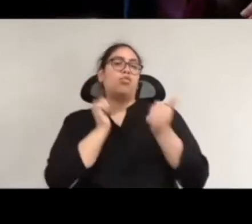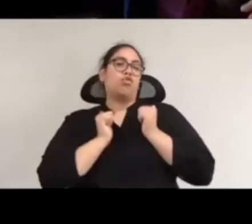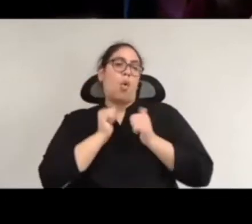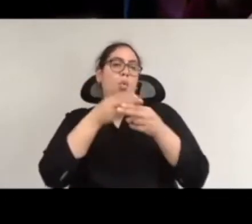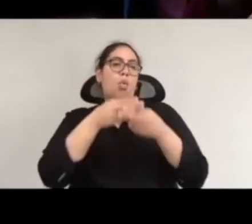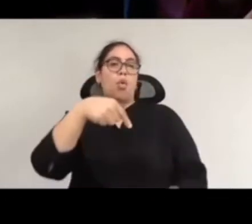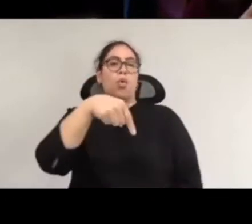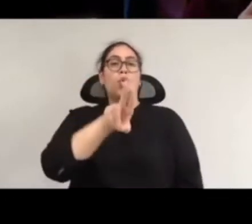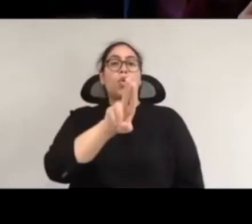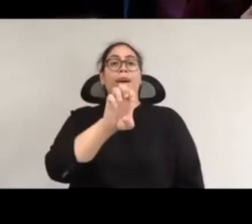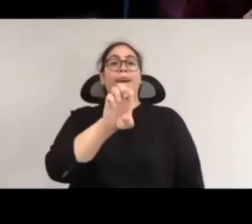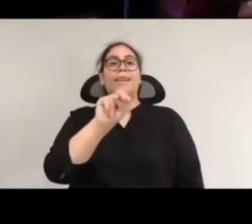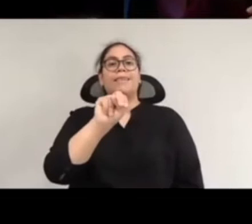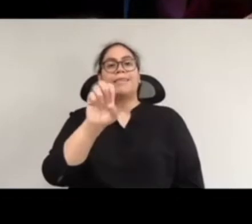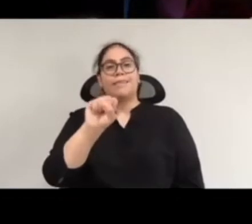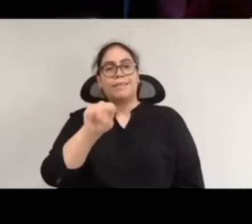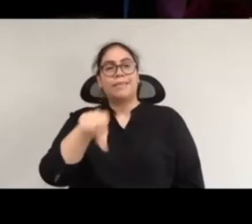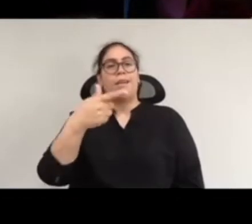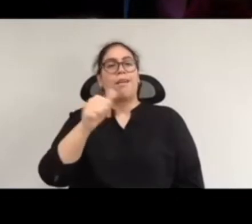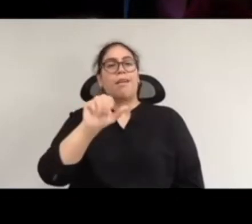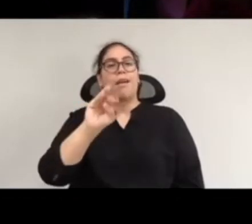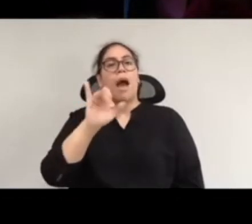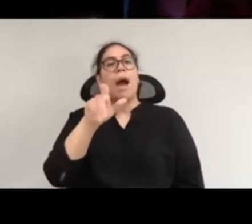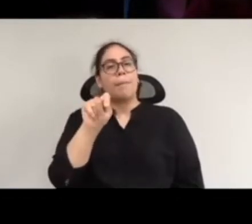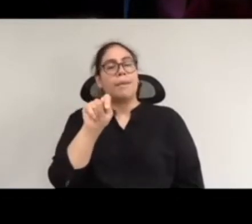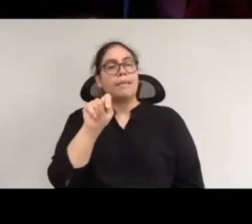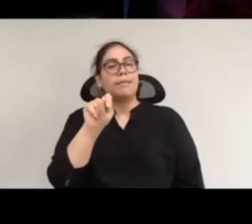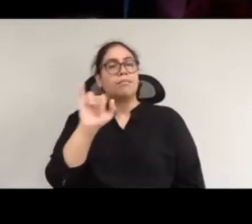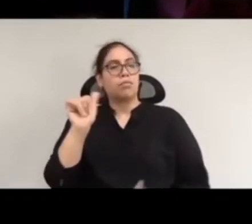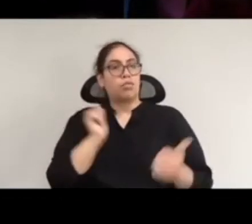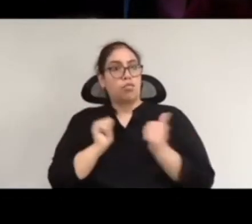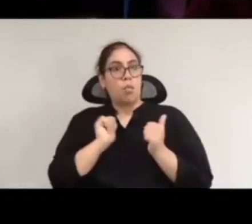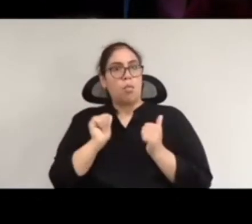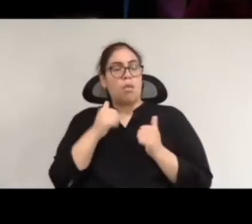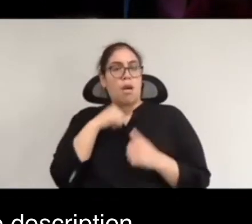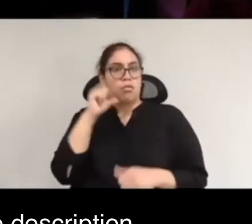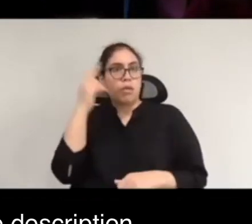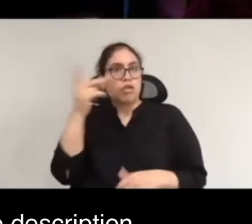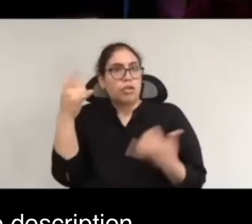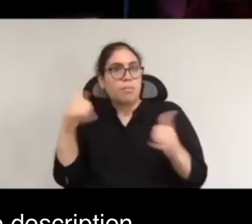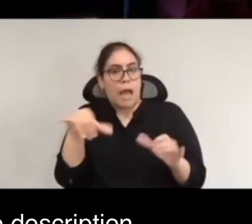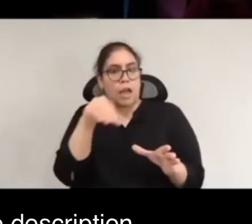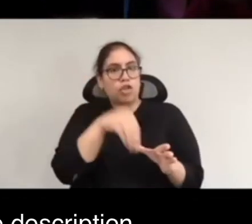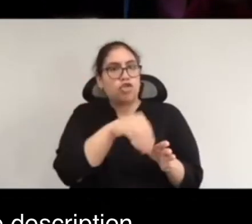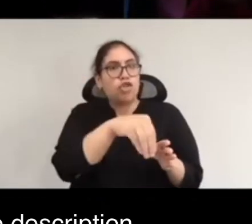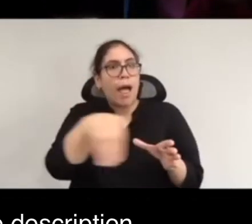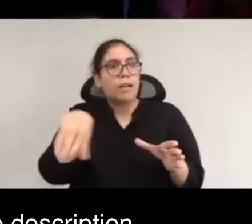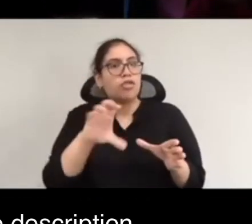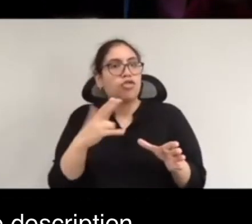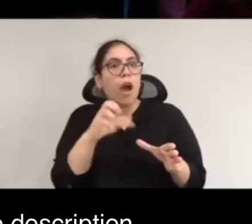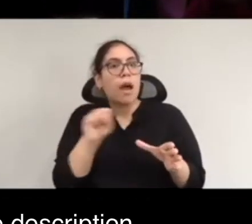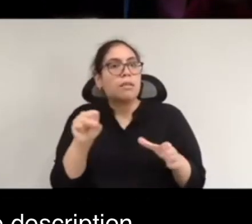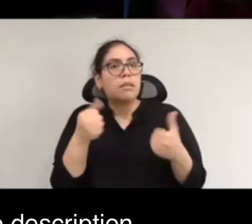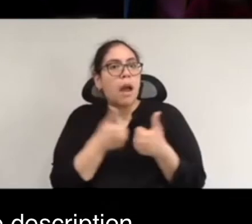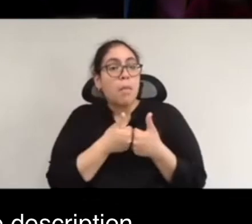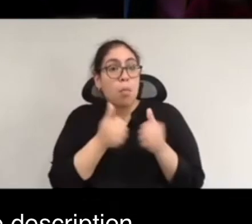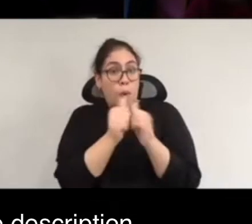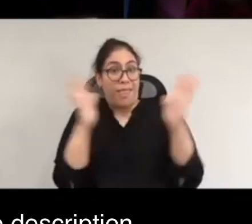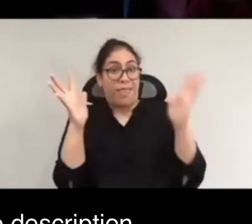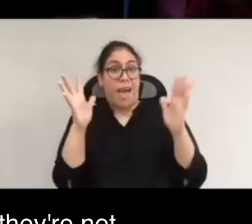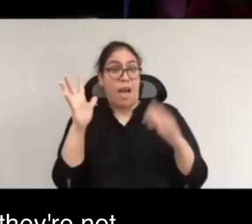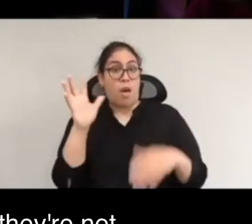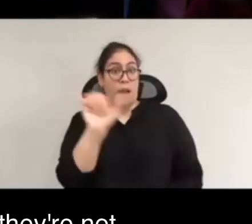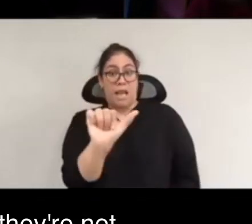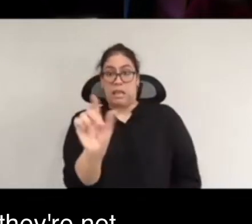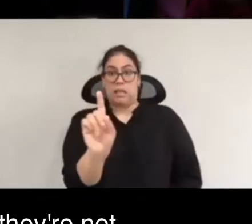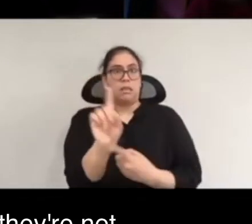and when she's playing chess, I didn't even realize I was watching it with audio description, that without audio description, the matches are silent.